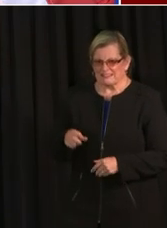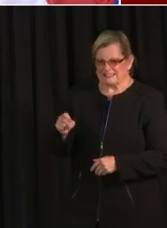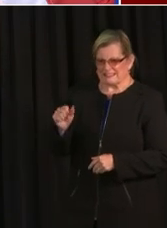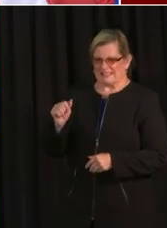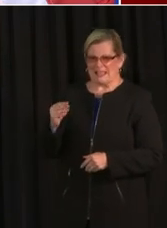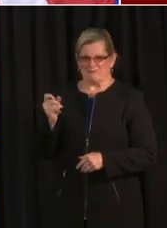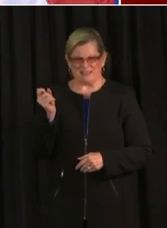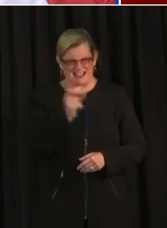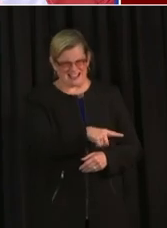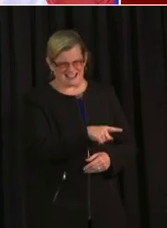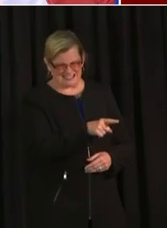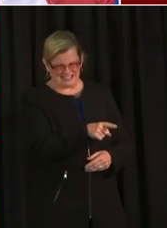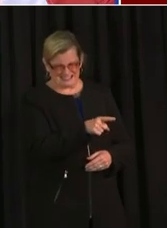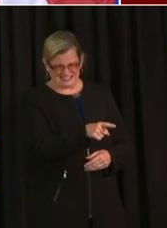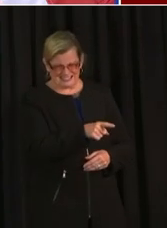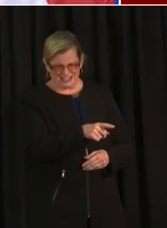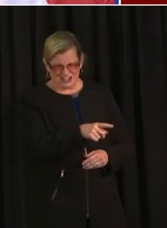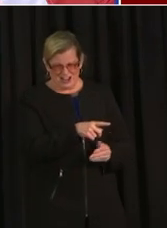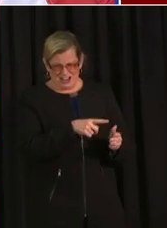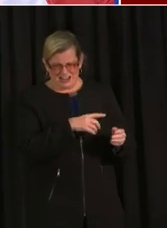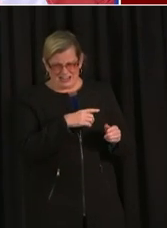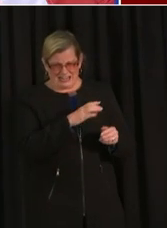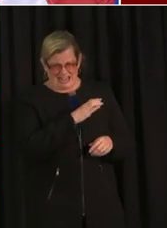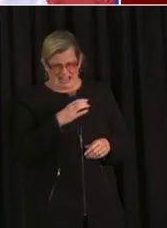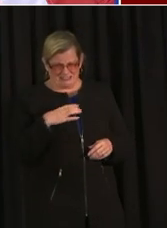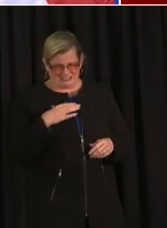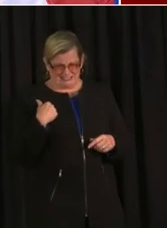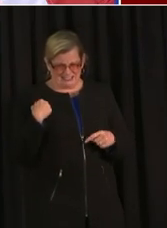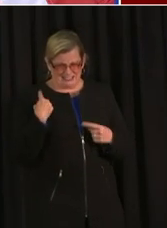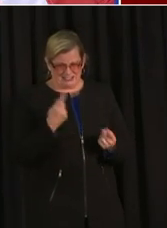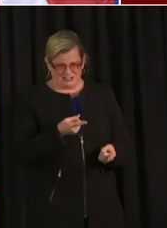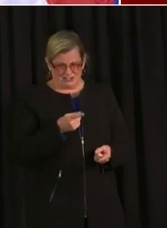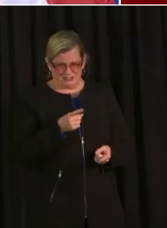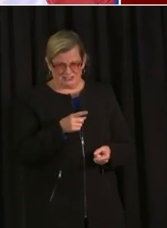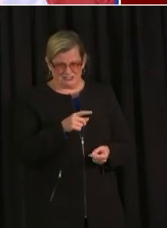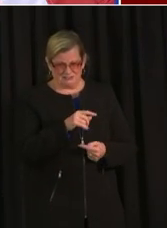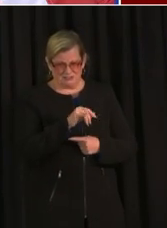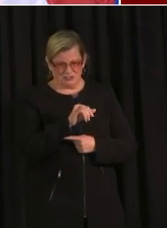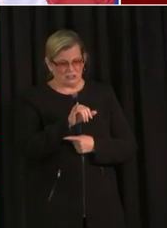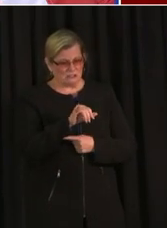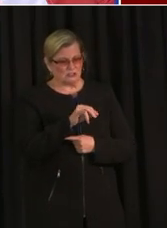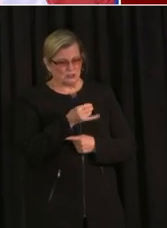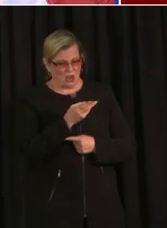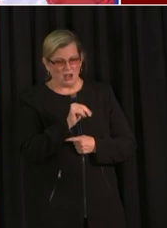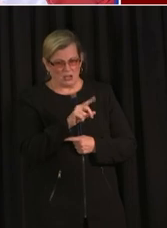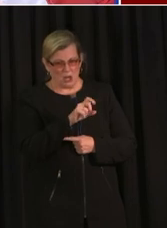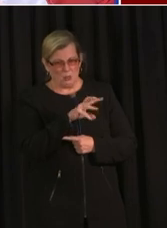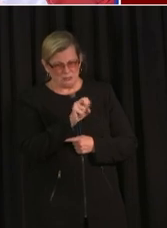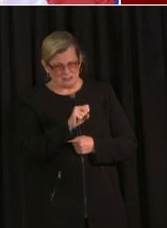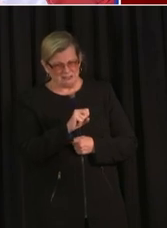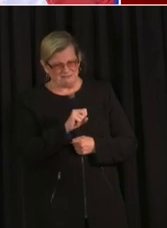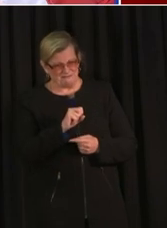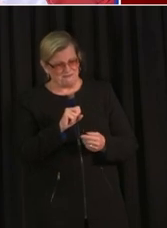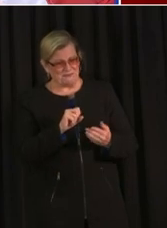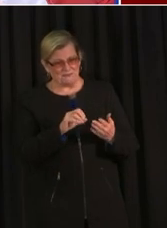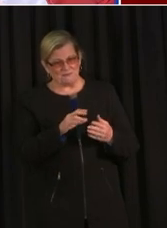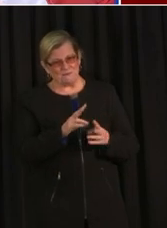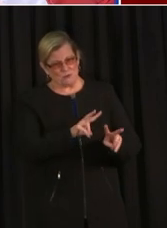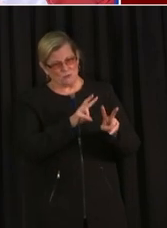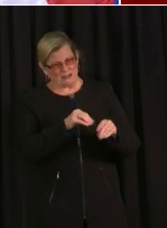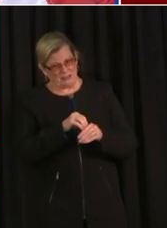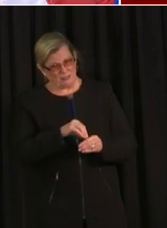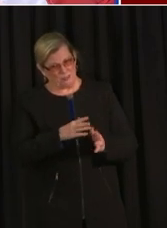I think that there may be and I'm losing my words, but a procession for